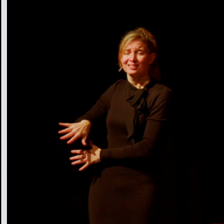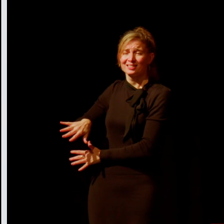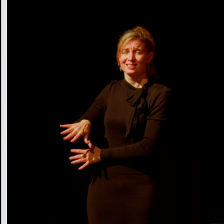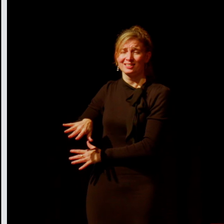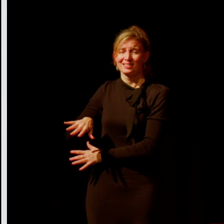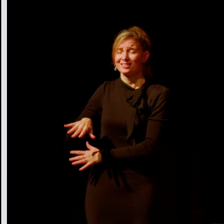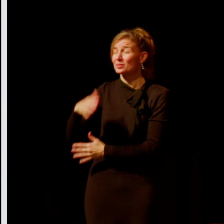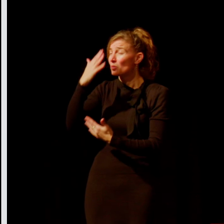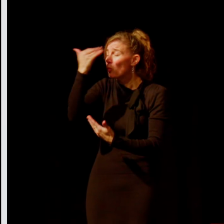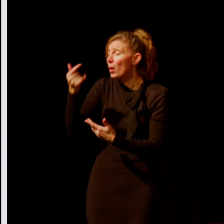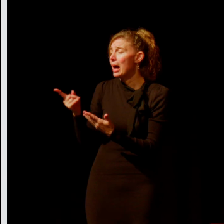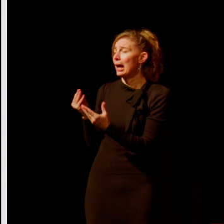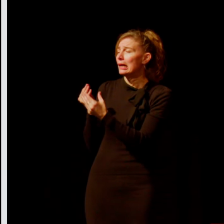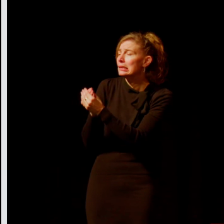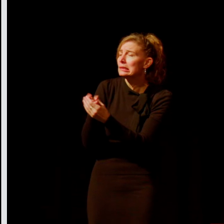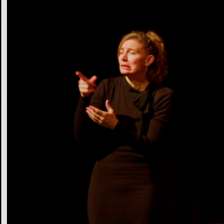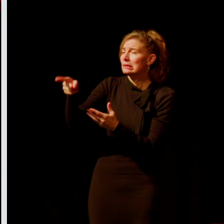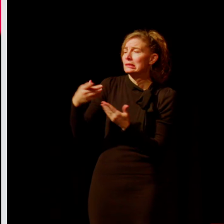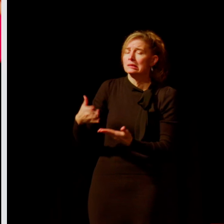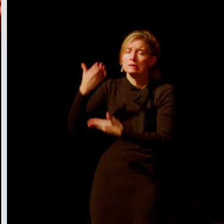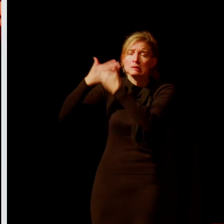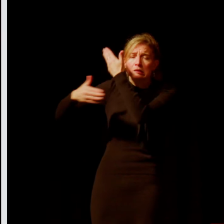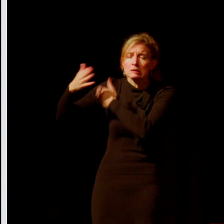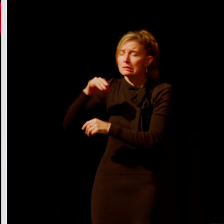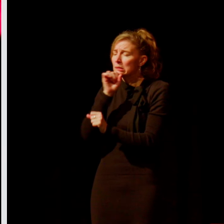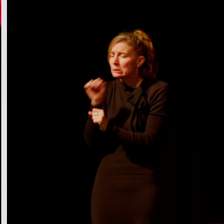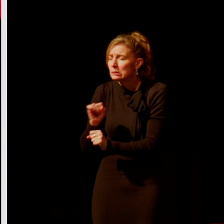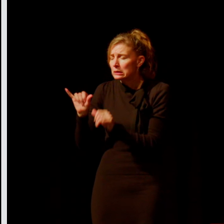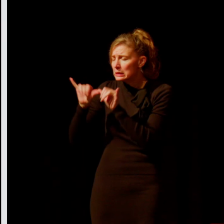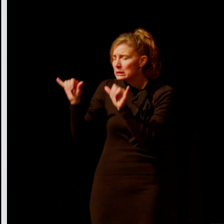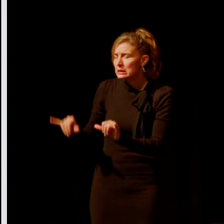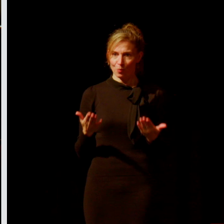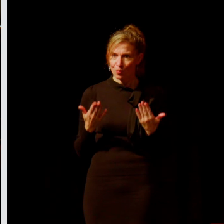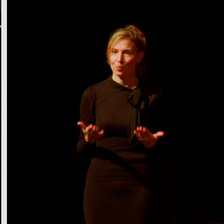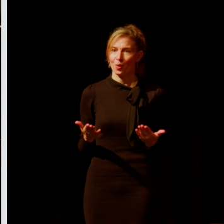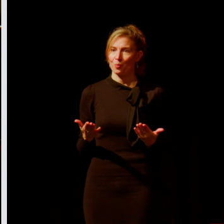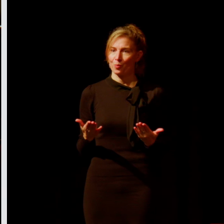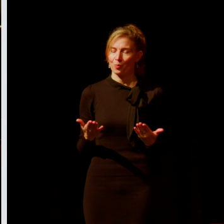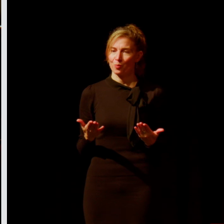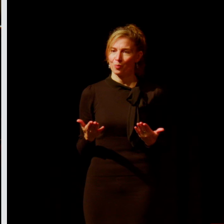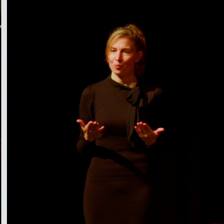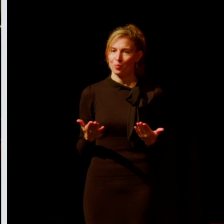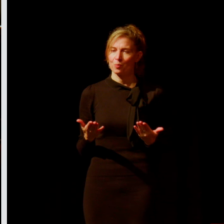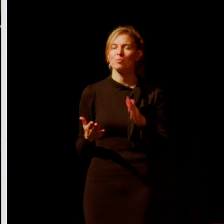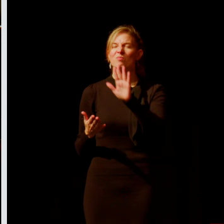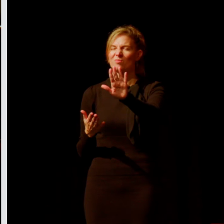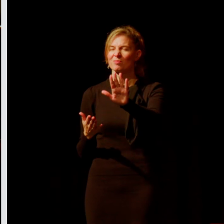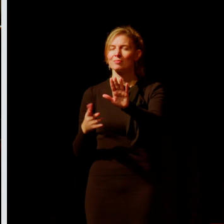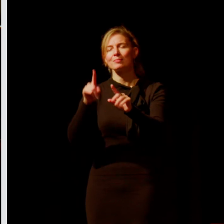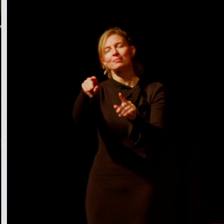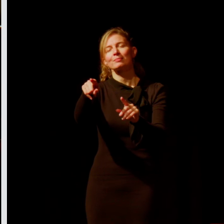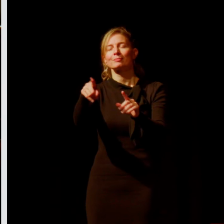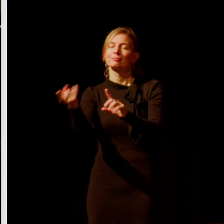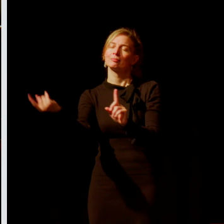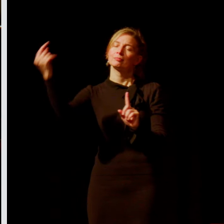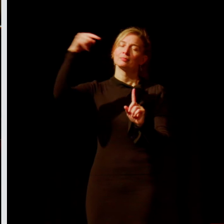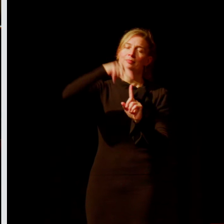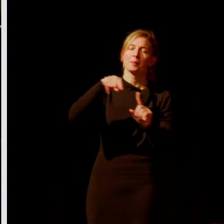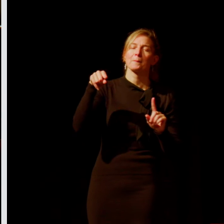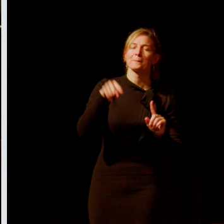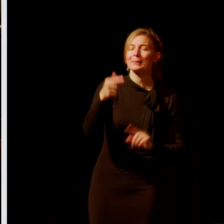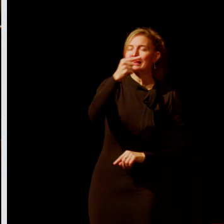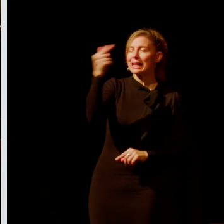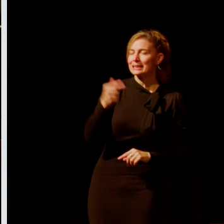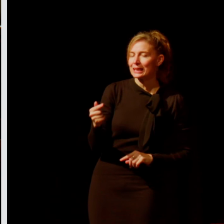future, but here and now. Let me take you to Tanzania.